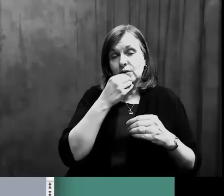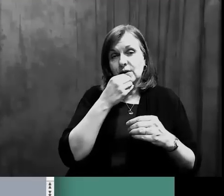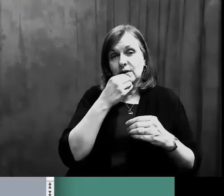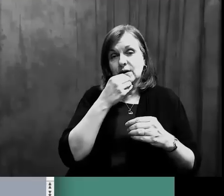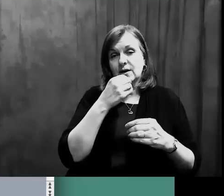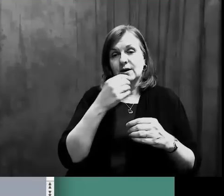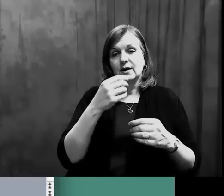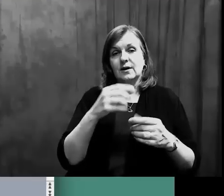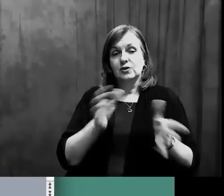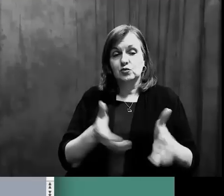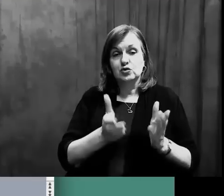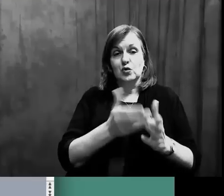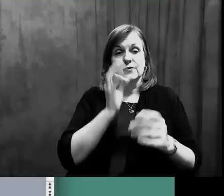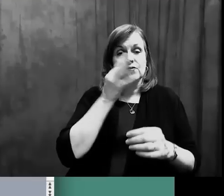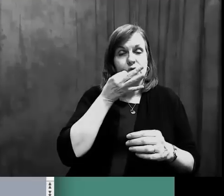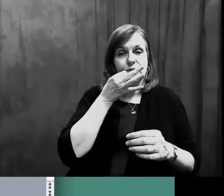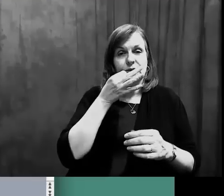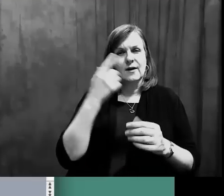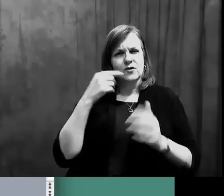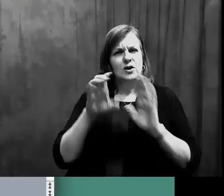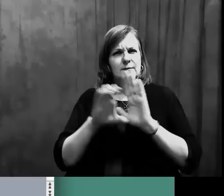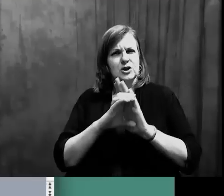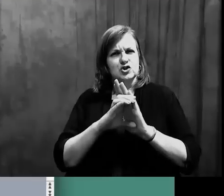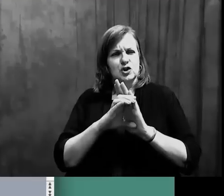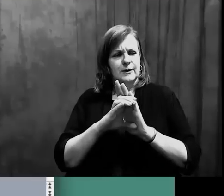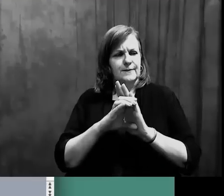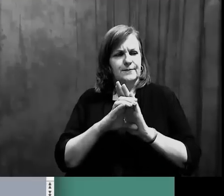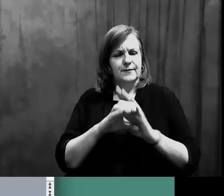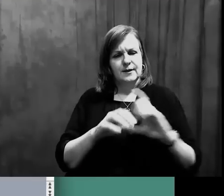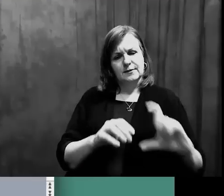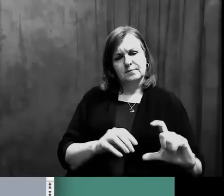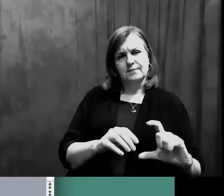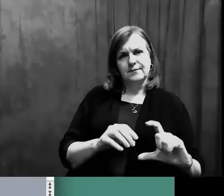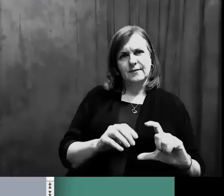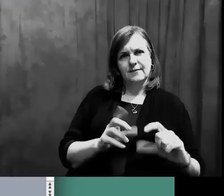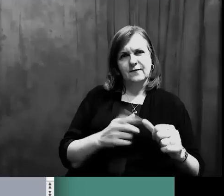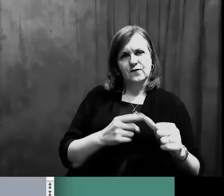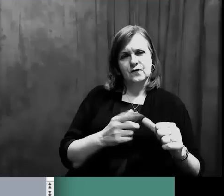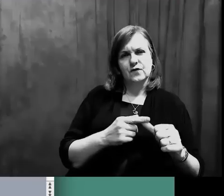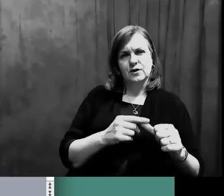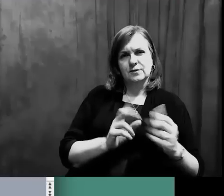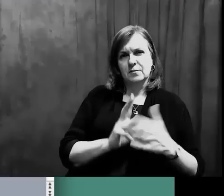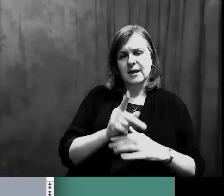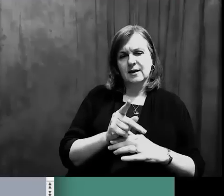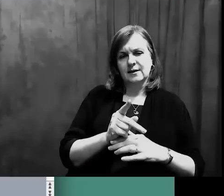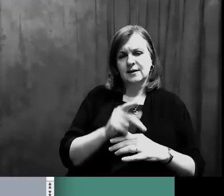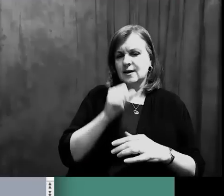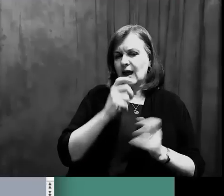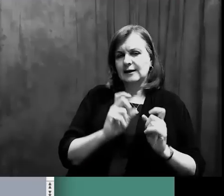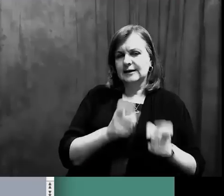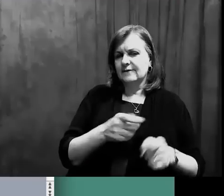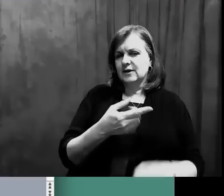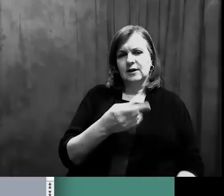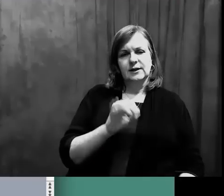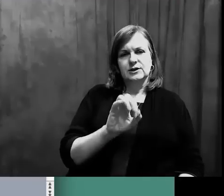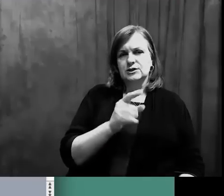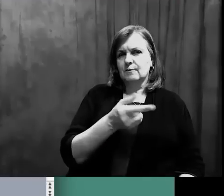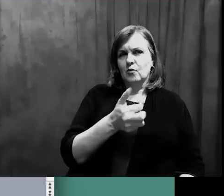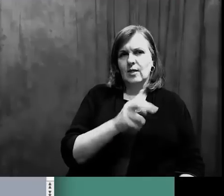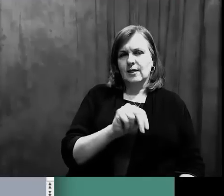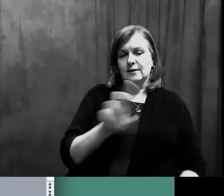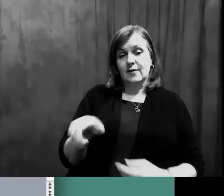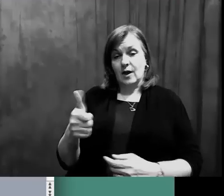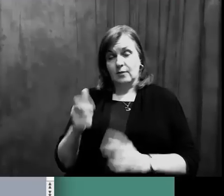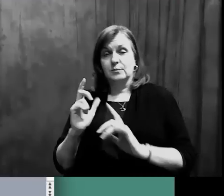So I show you a picture here of two different types of plants. This dwarf plant has been untreated